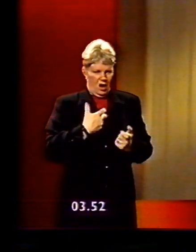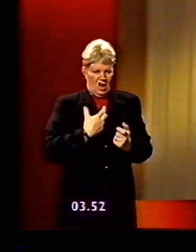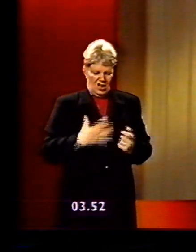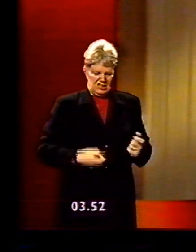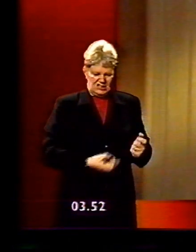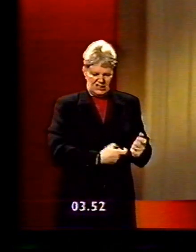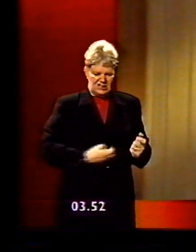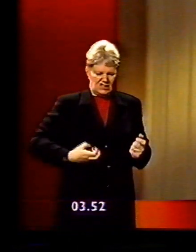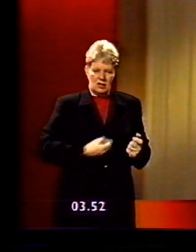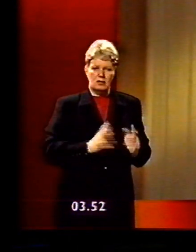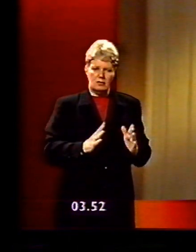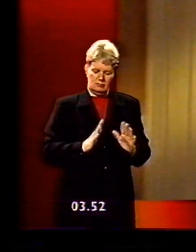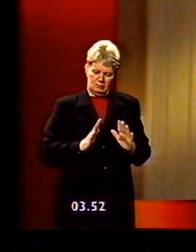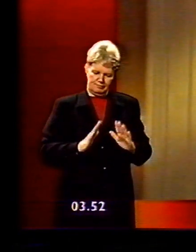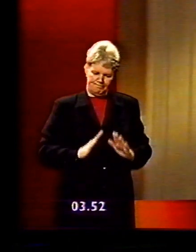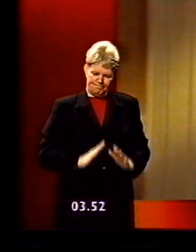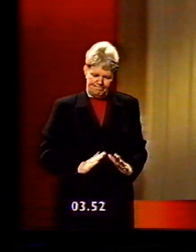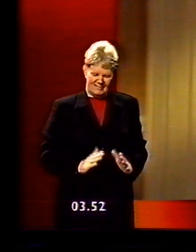And